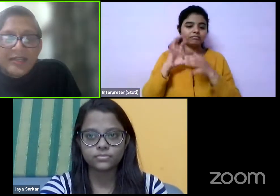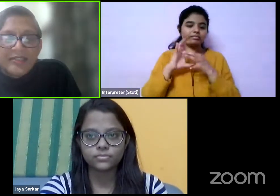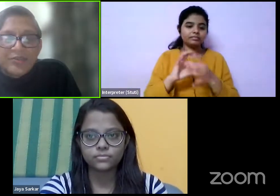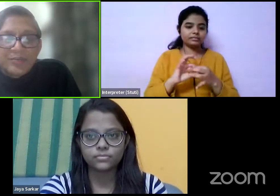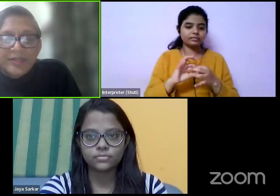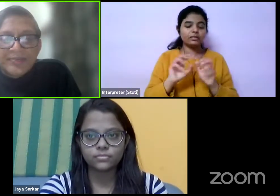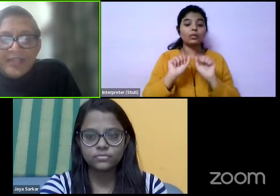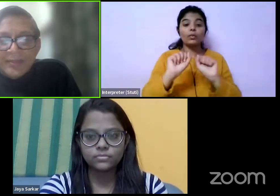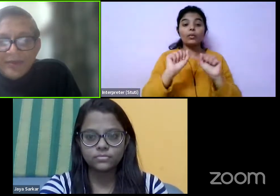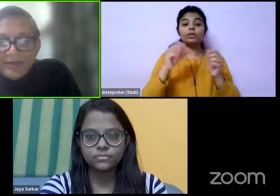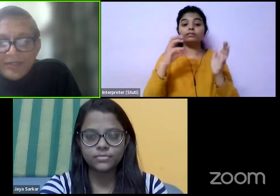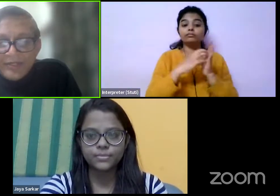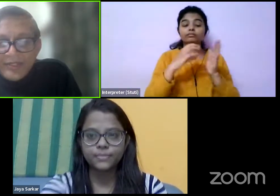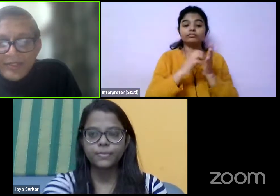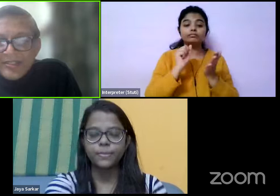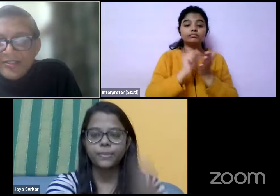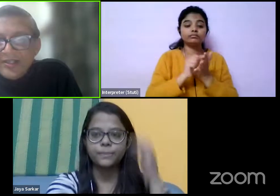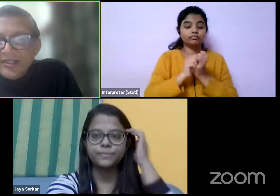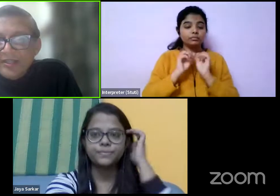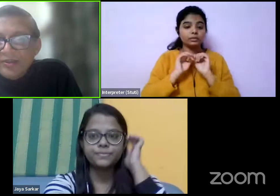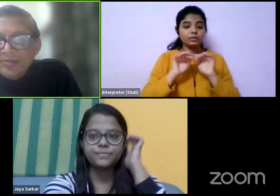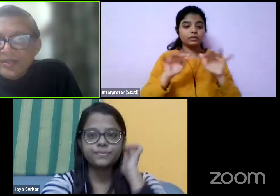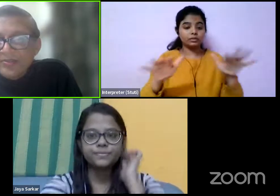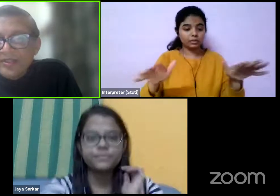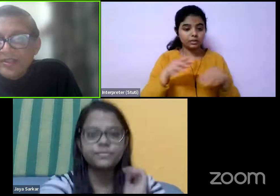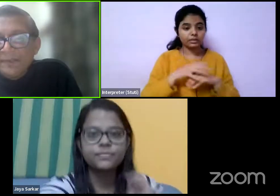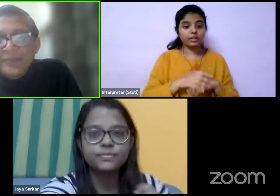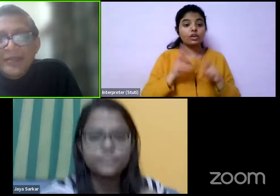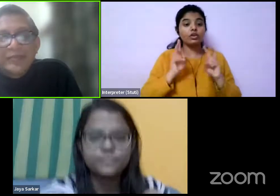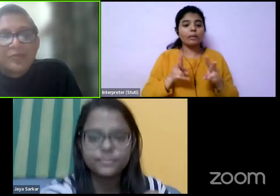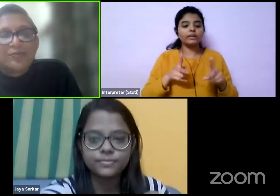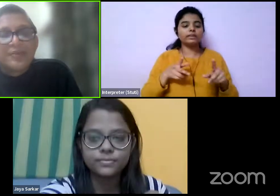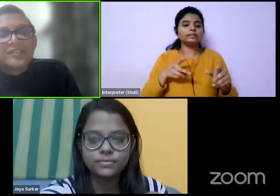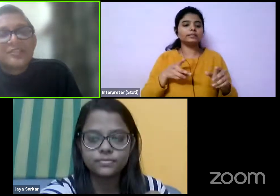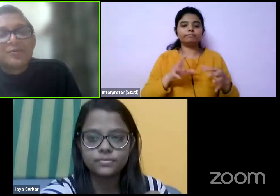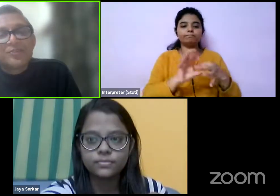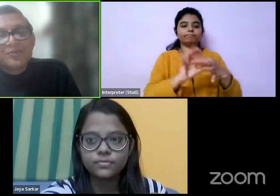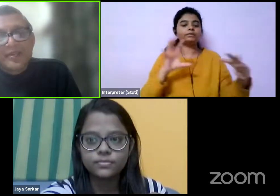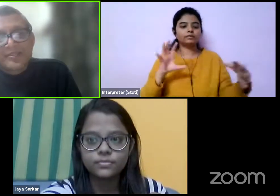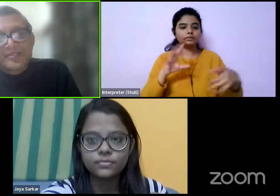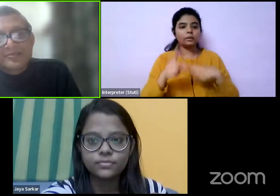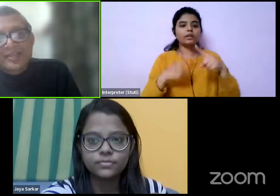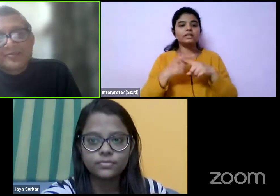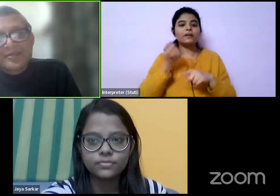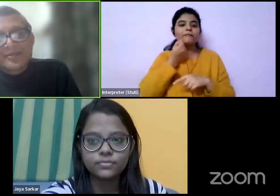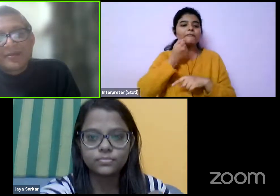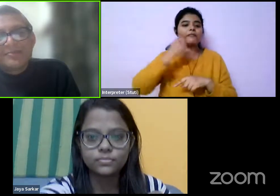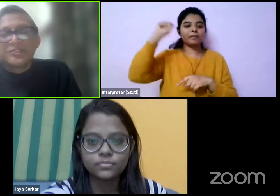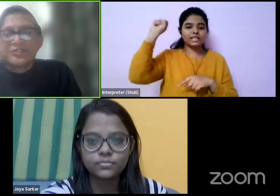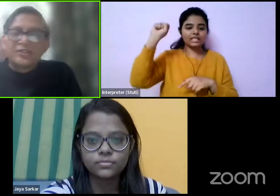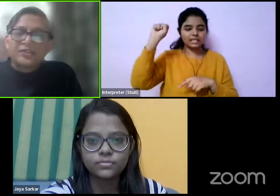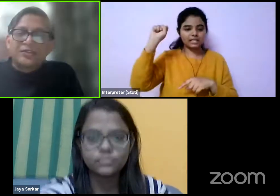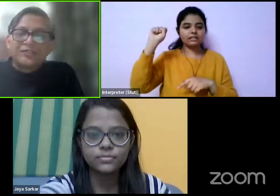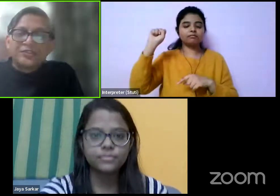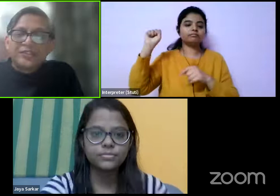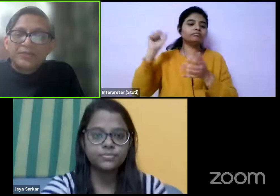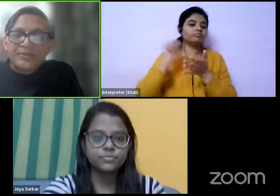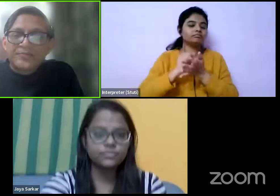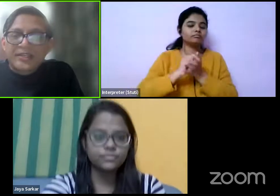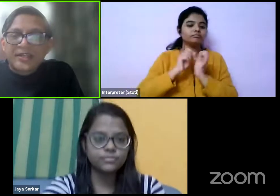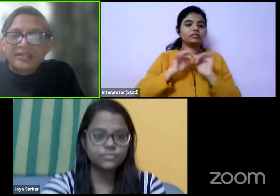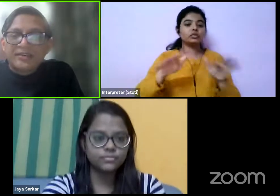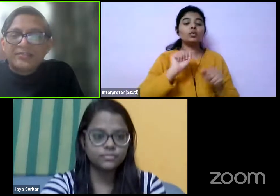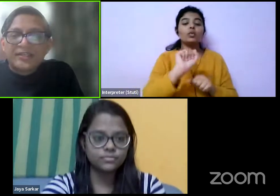article, Indian Superscript Cyborg, Deconstructing Normativity Through Feminist Post-Humanism, has been published on the